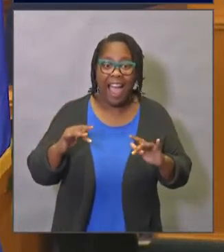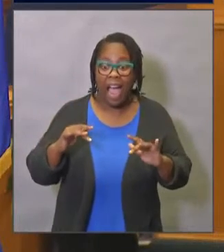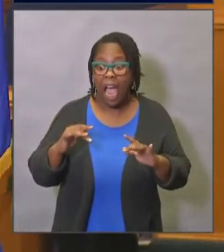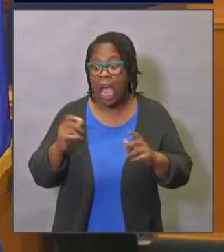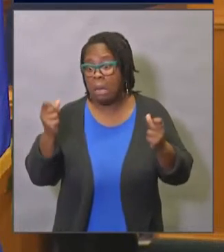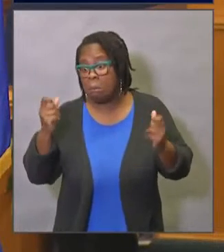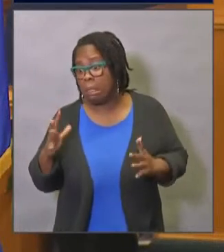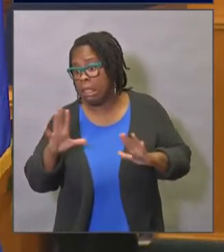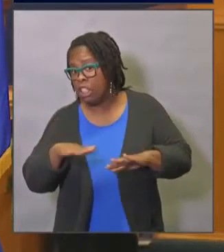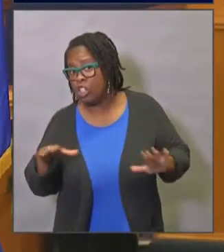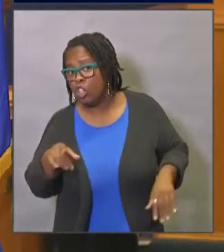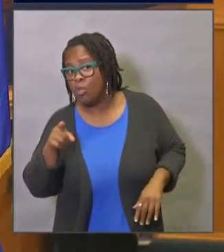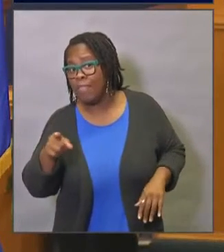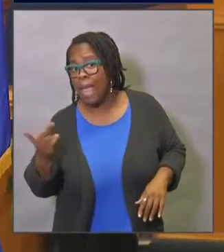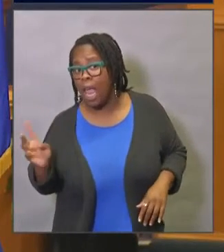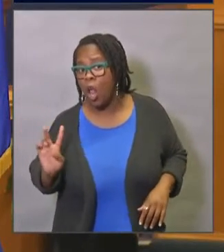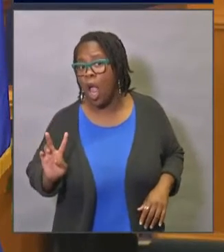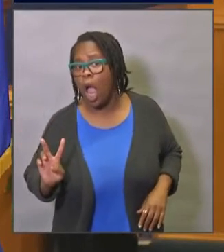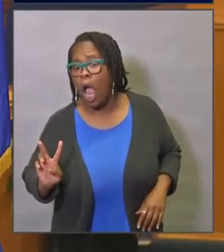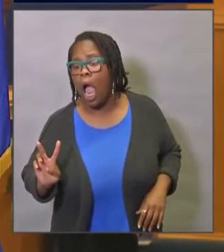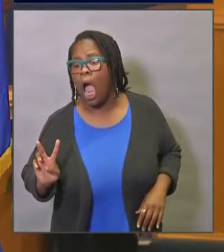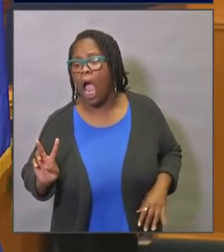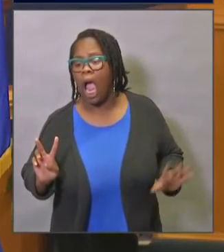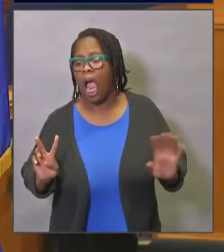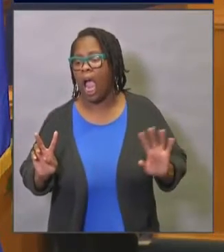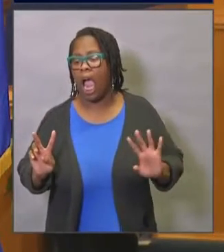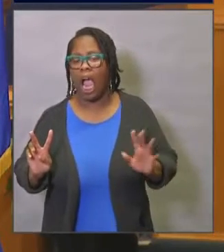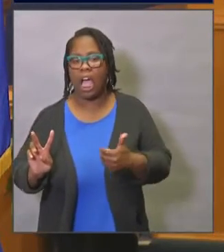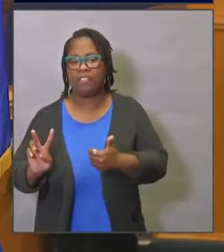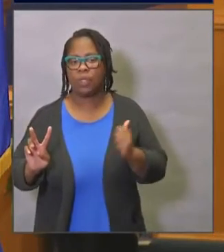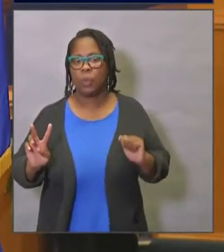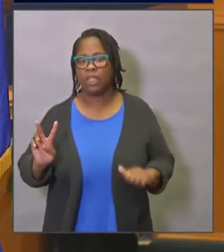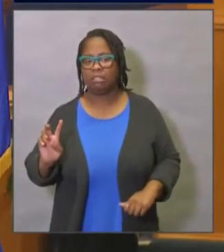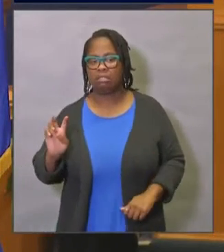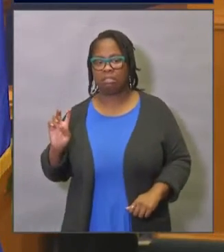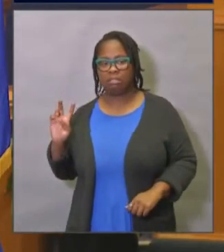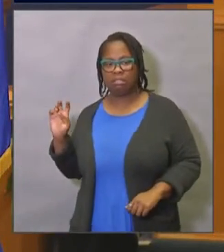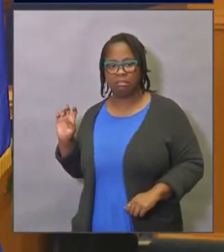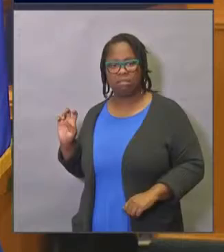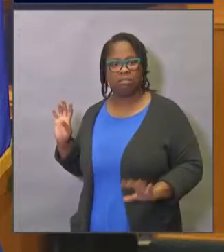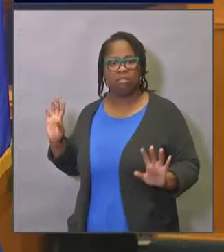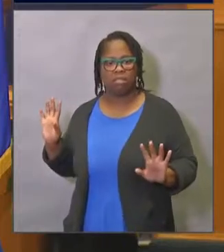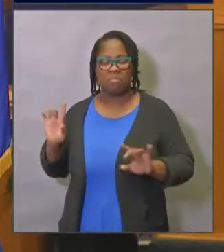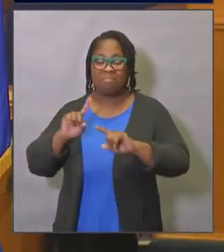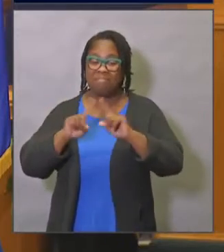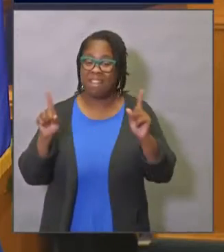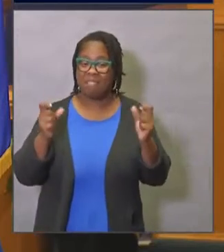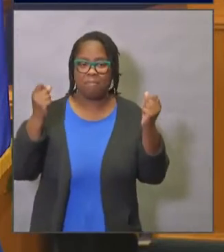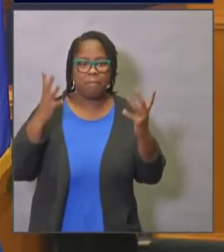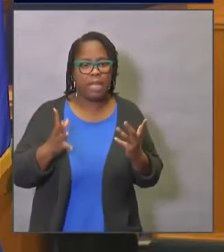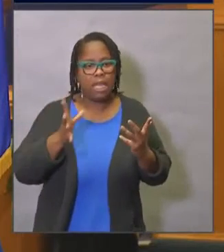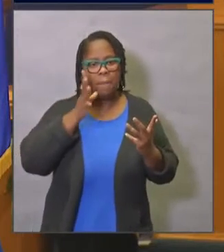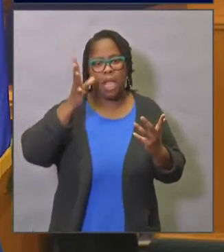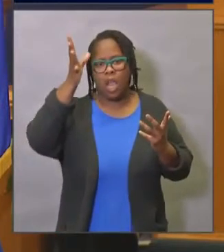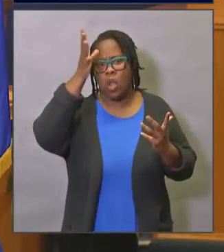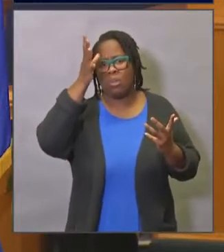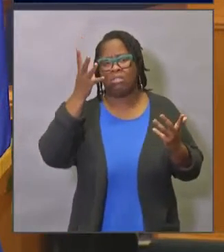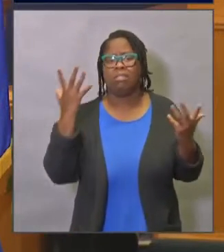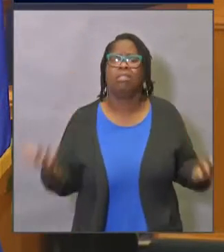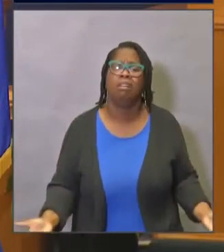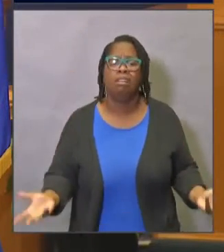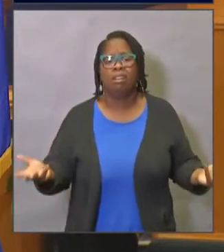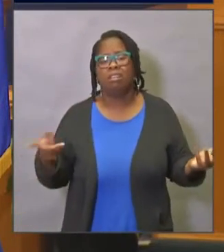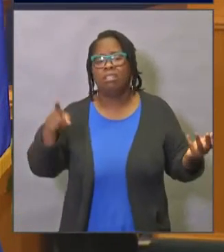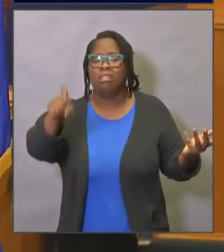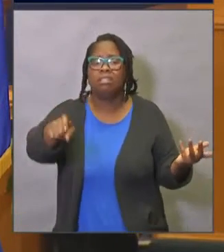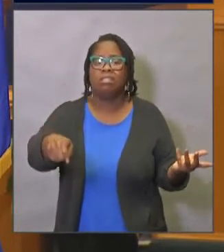that playground facility. But we understand that many parents were desperate to find a place